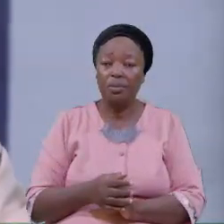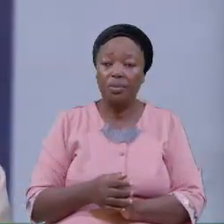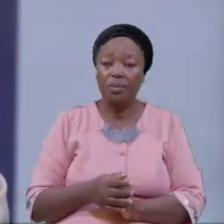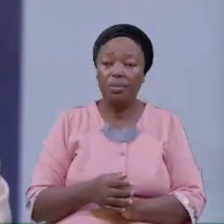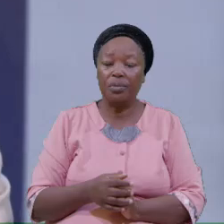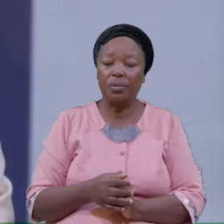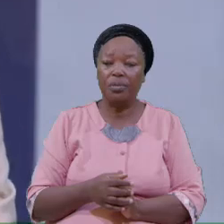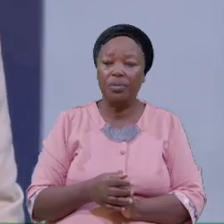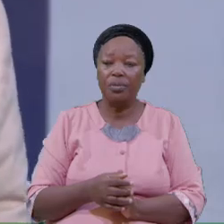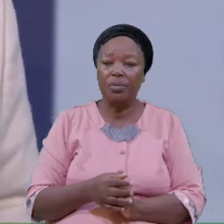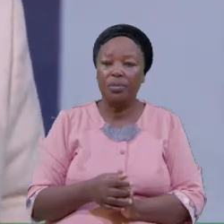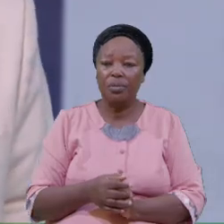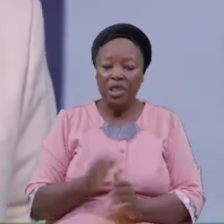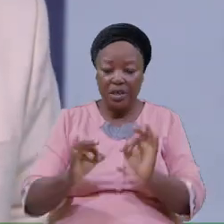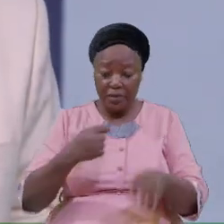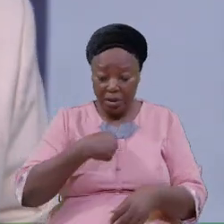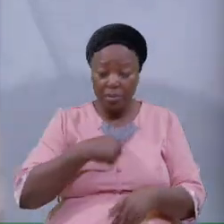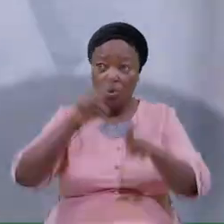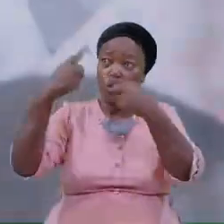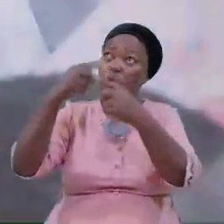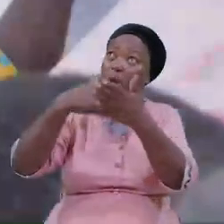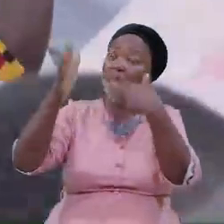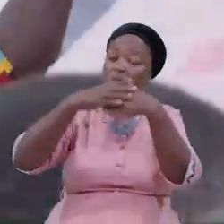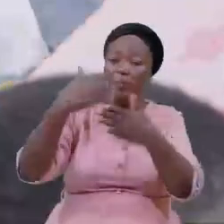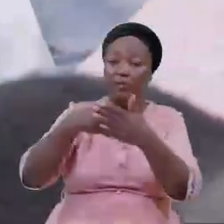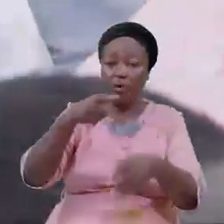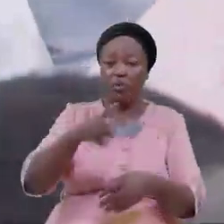If I go there before you, I'll be waiting for you at the gate.